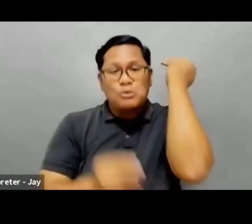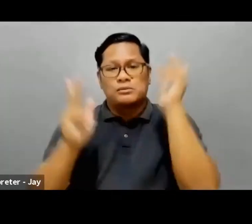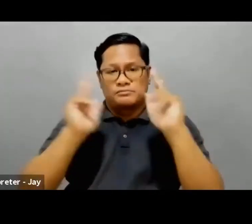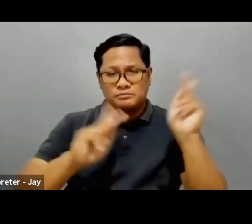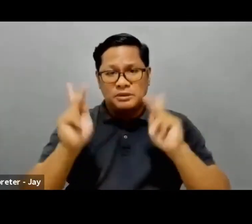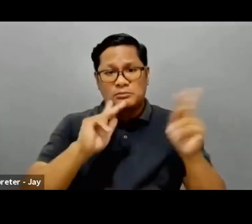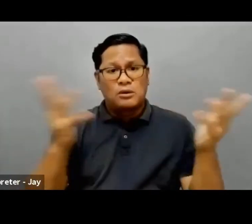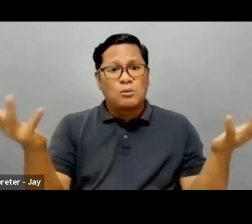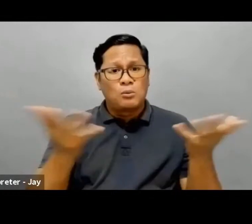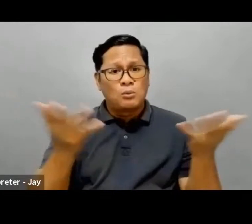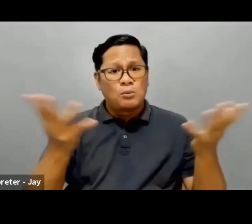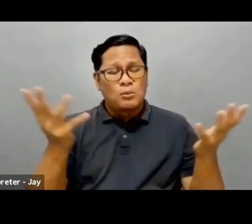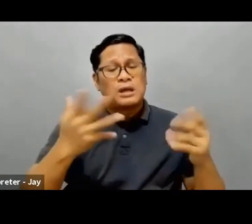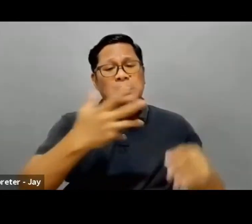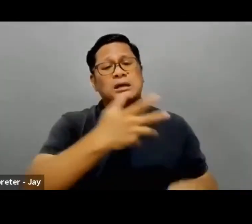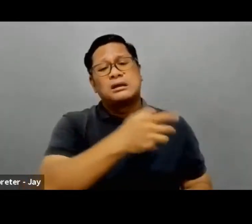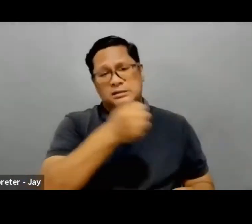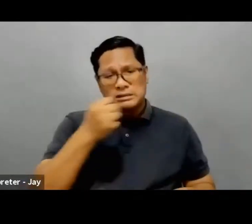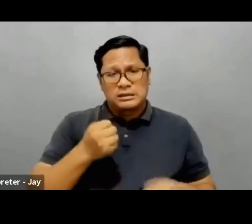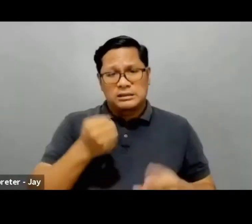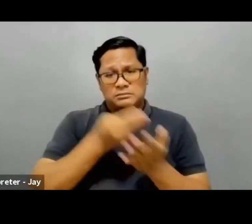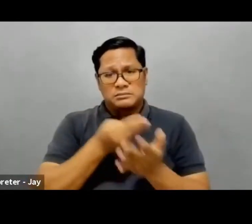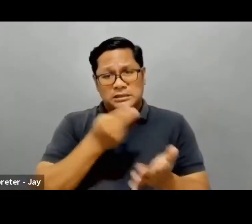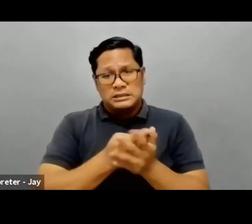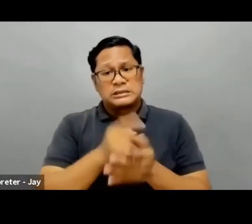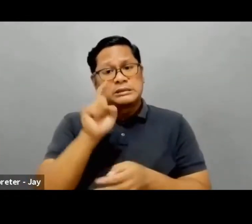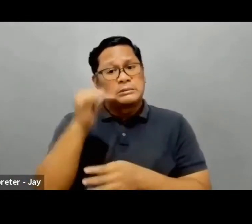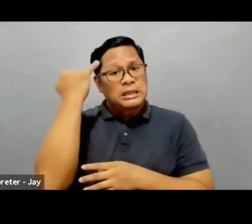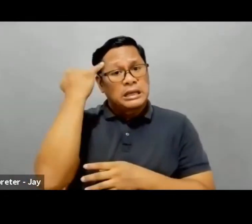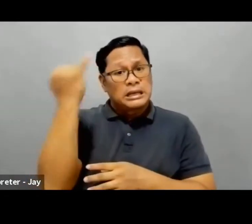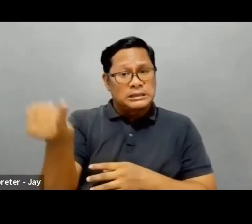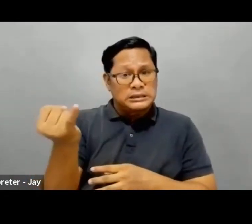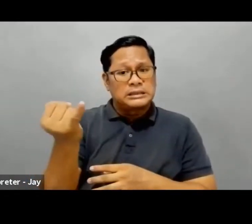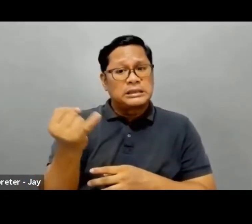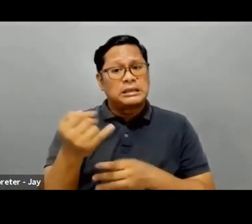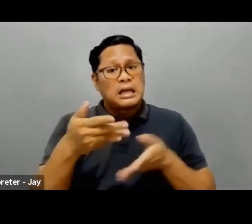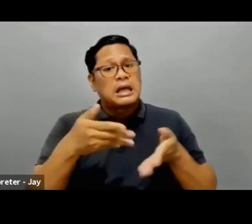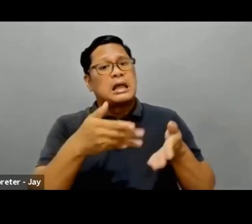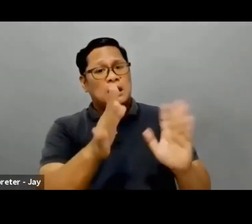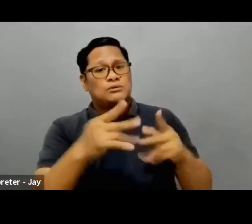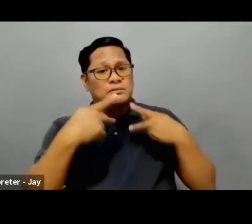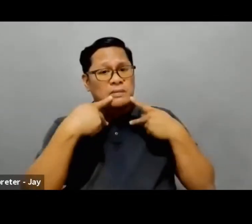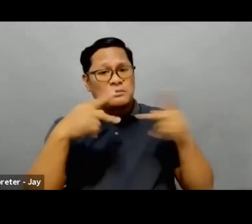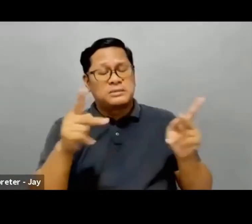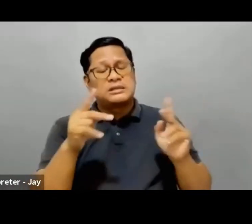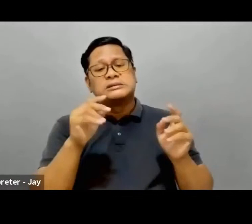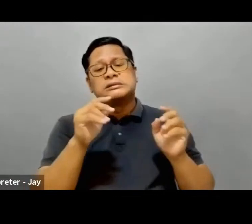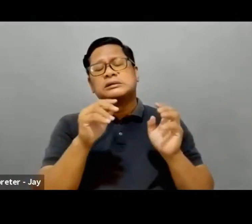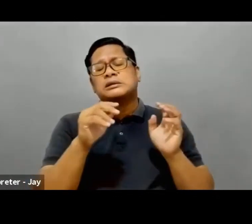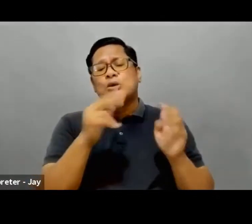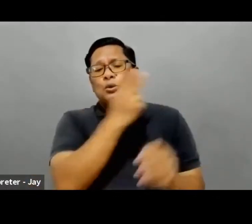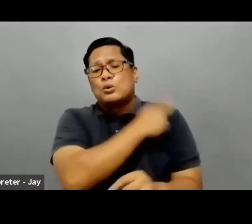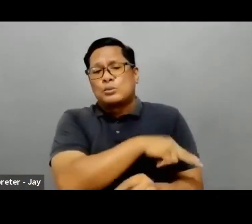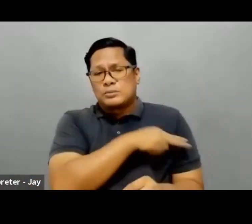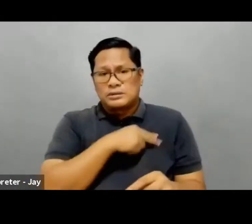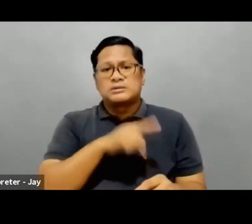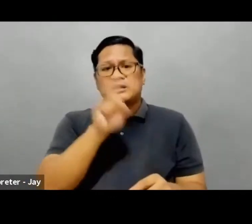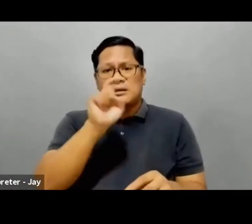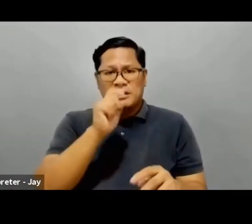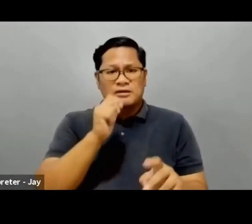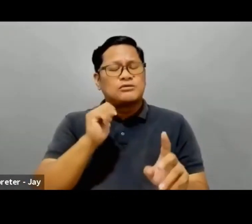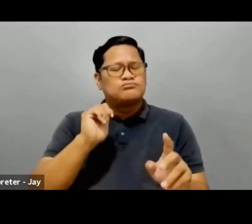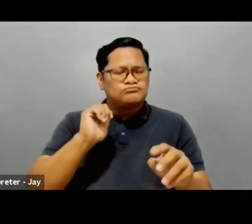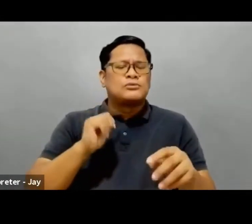their money from? The idea should be that these public hospitals should be fully